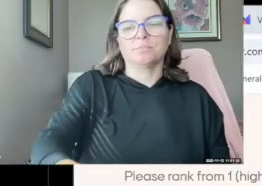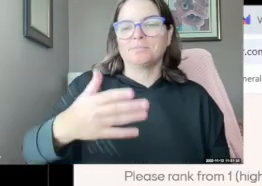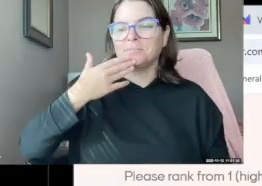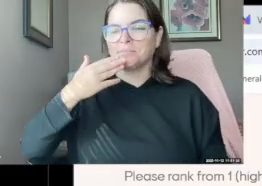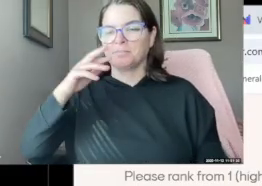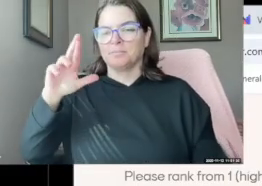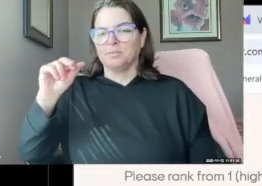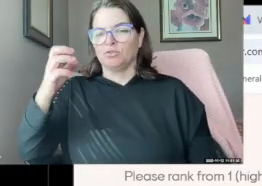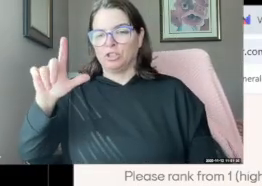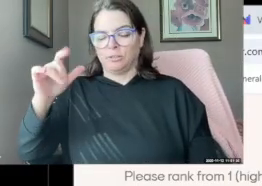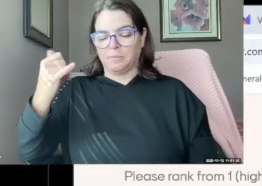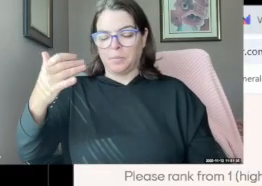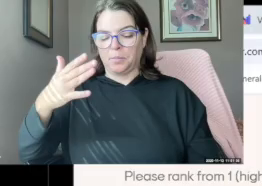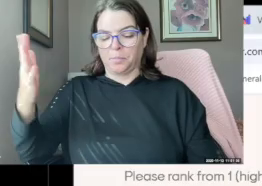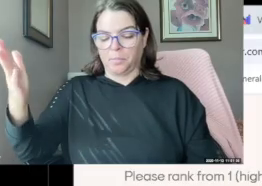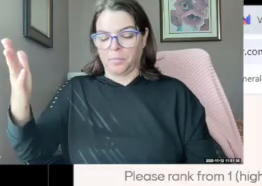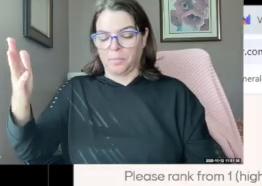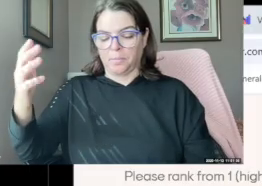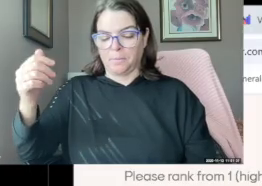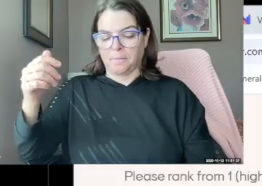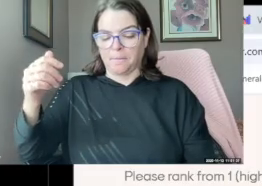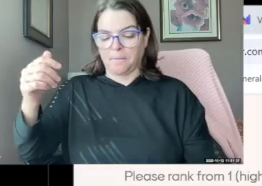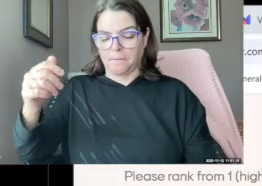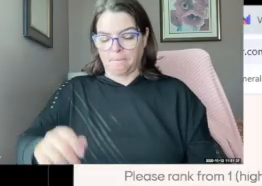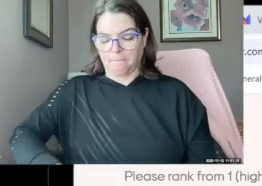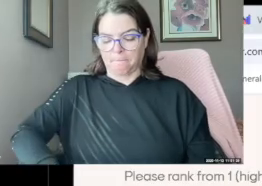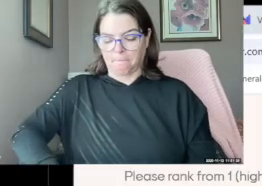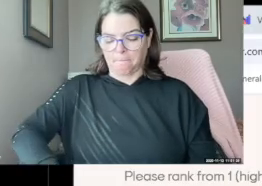vehicles. So thank you so much for the time.